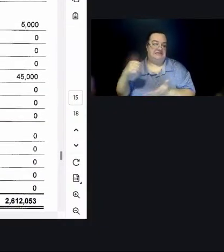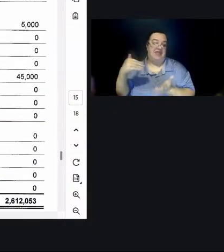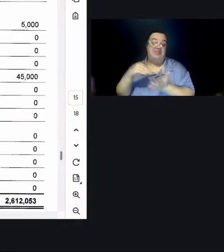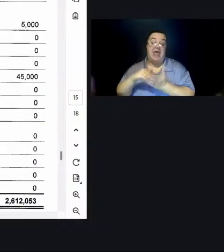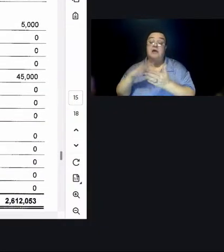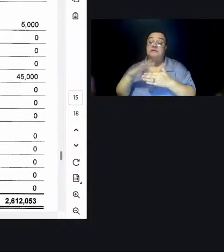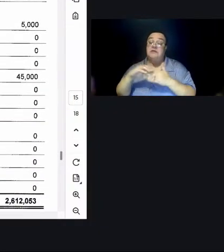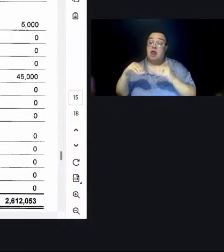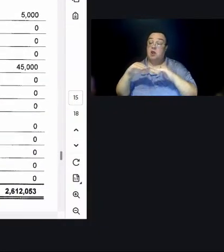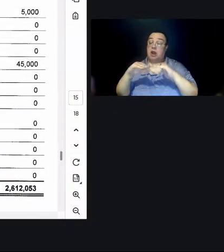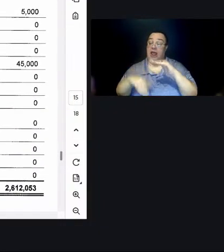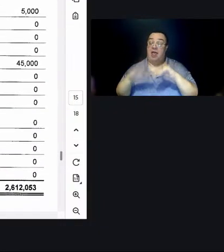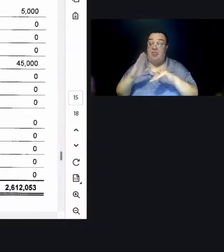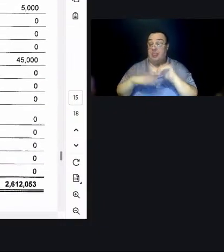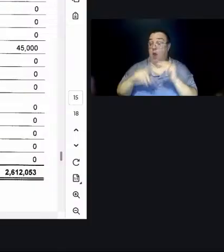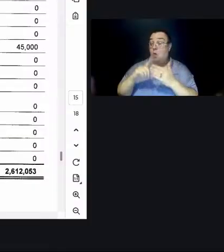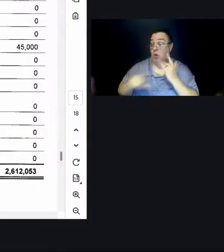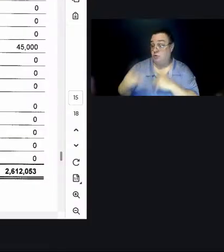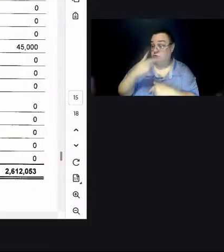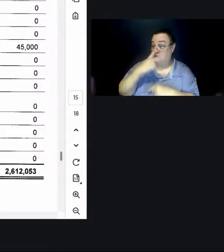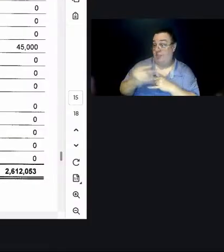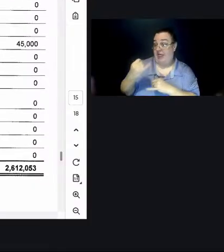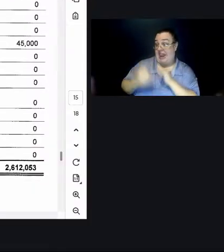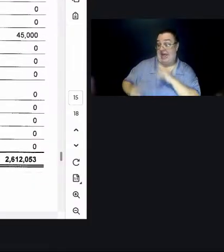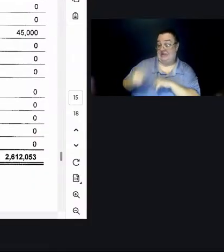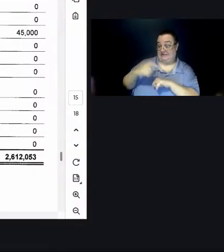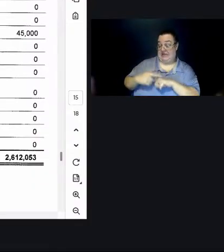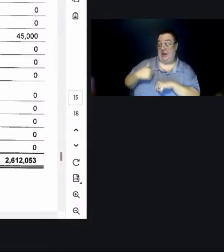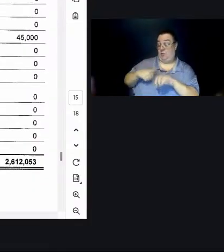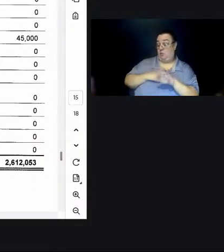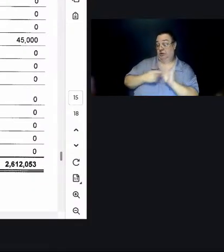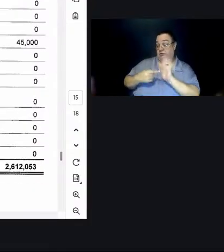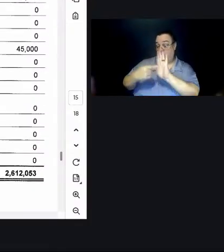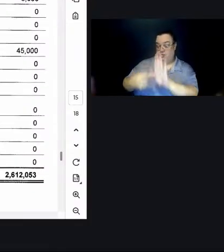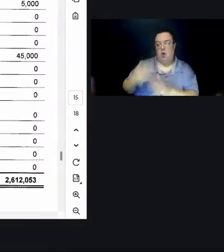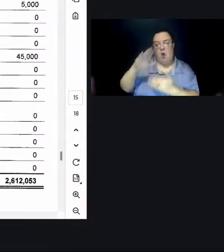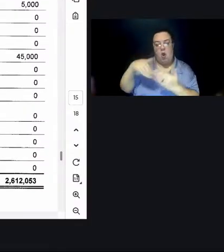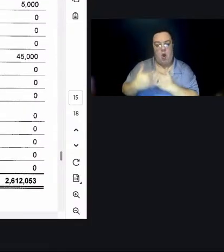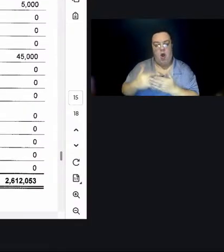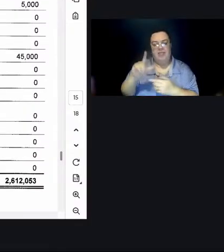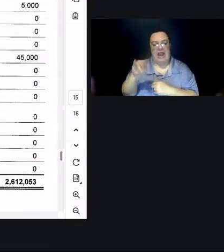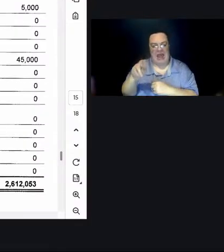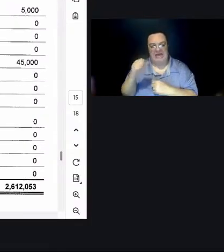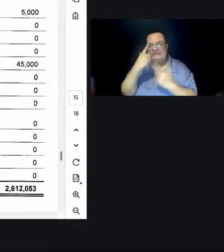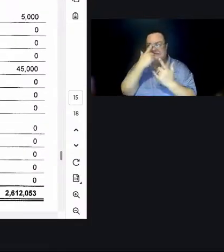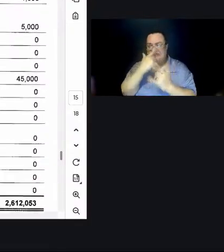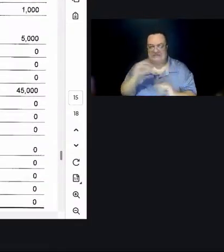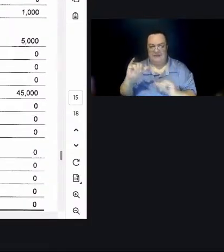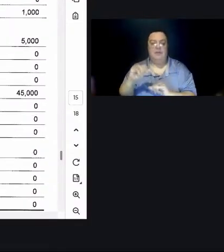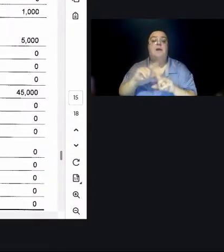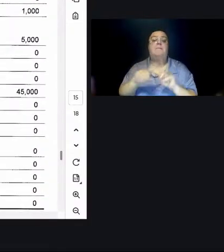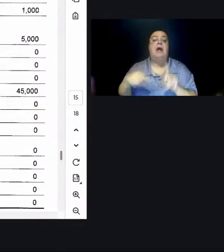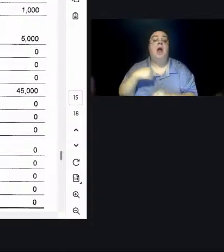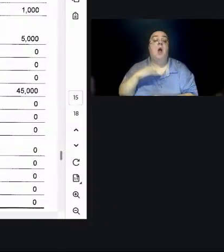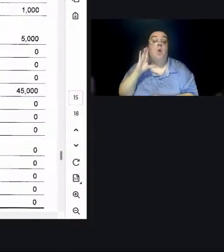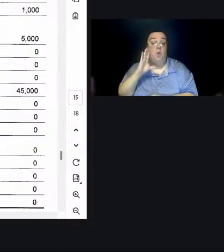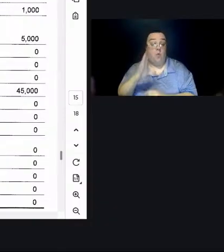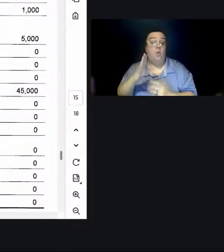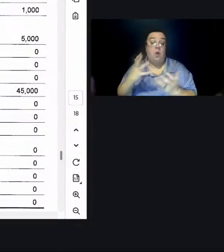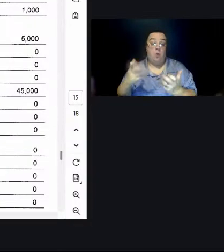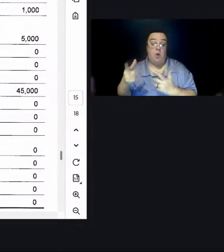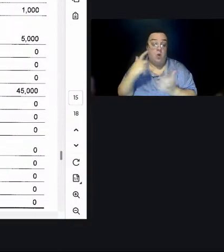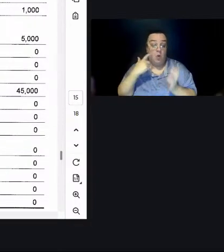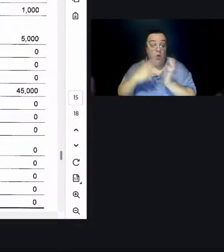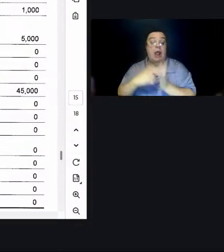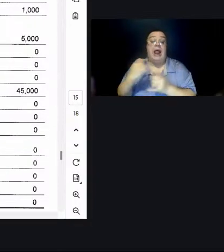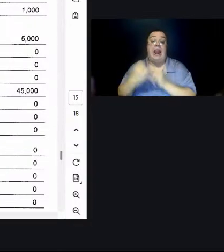than what you saw last time. So I believe all the lines are similarly lined up. I will note that last time